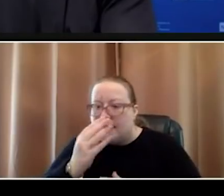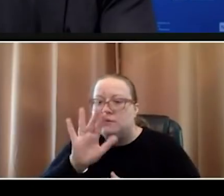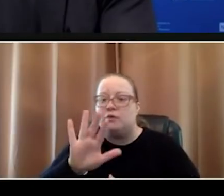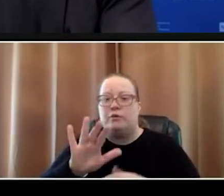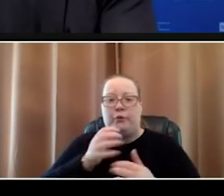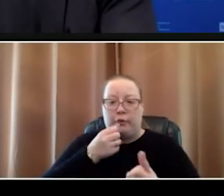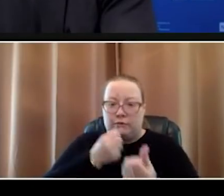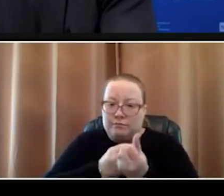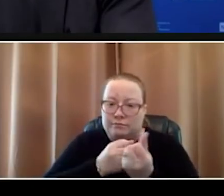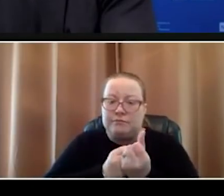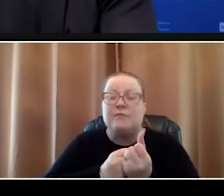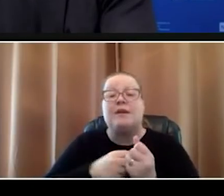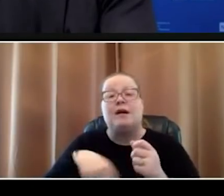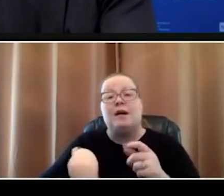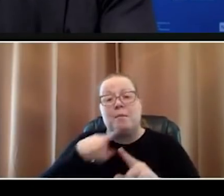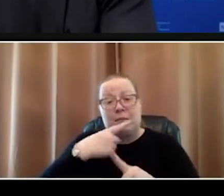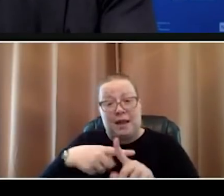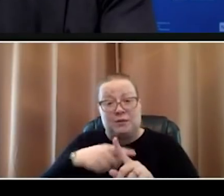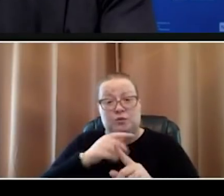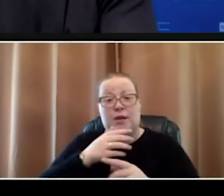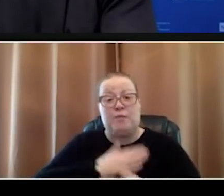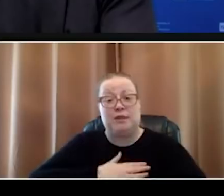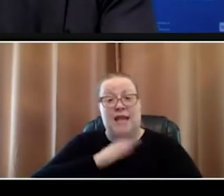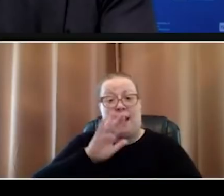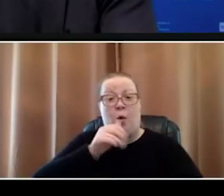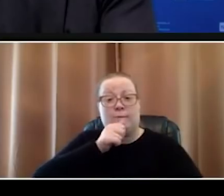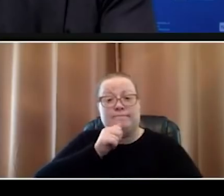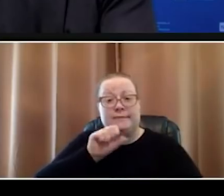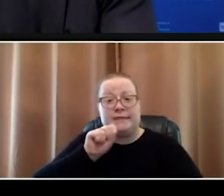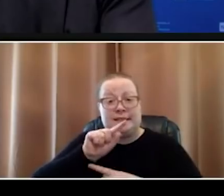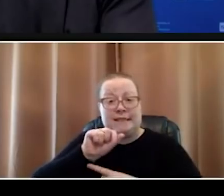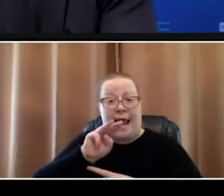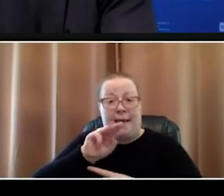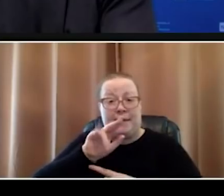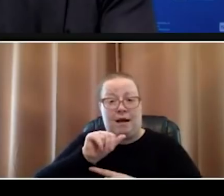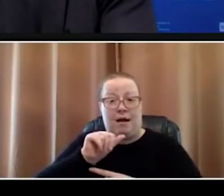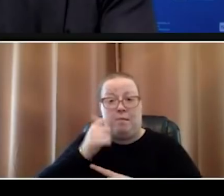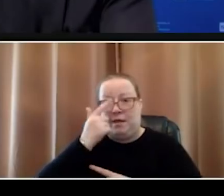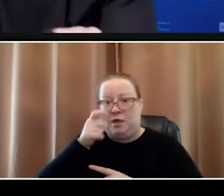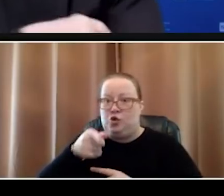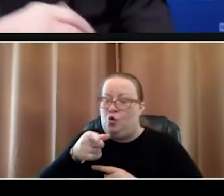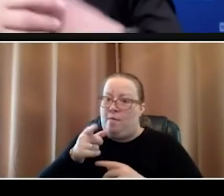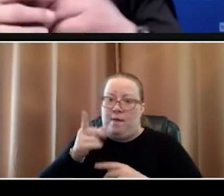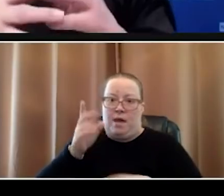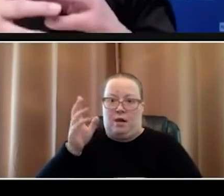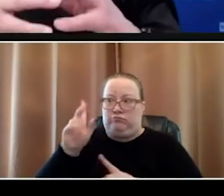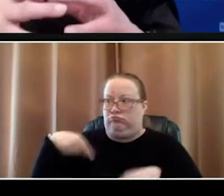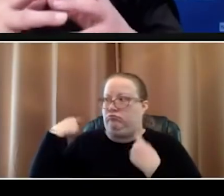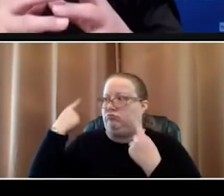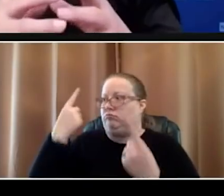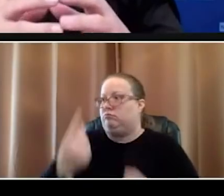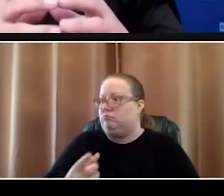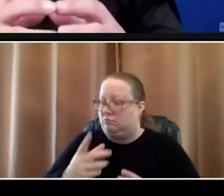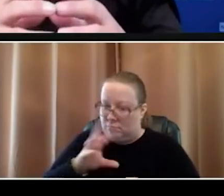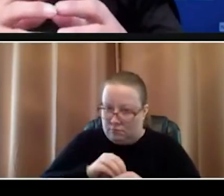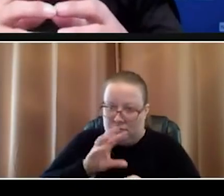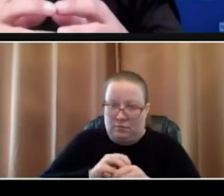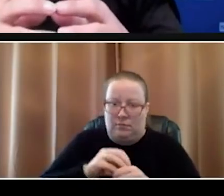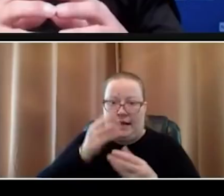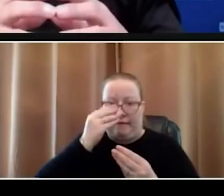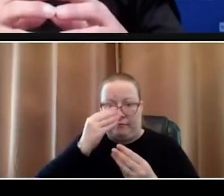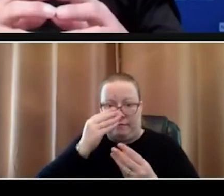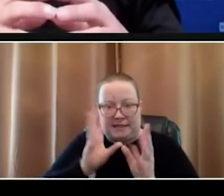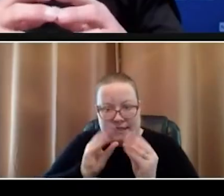also appreciate your stamina, because we know that you have been basically nonstop doing these information sessions, and